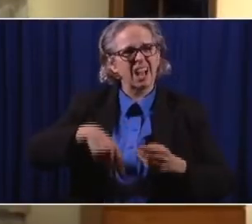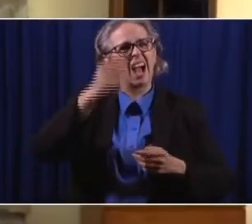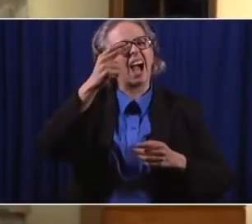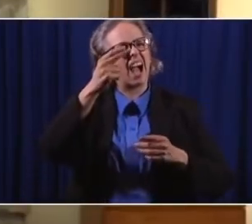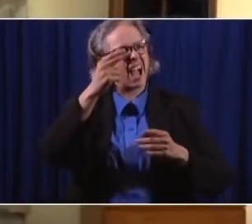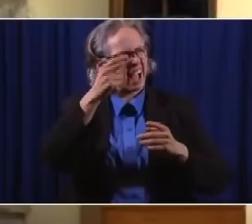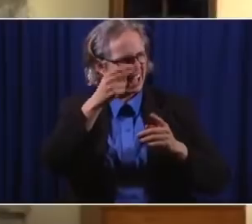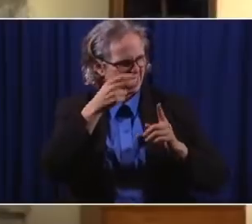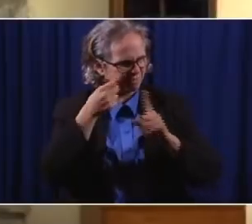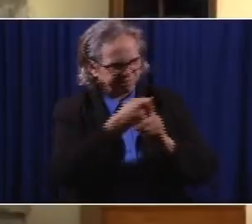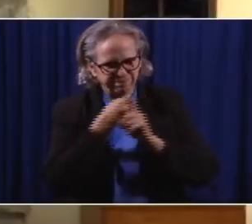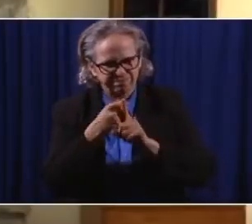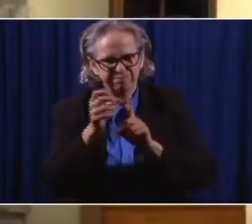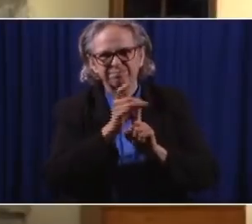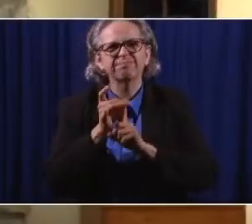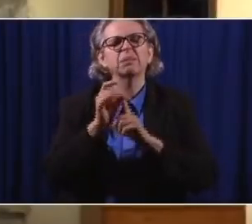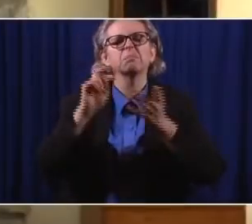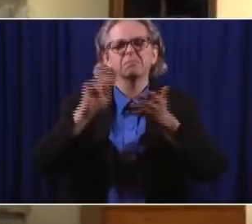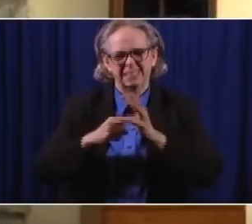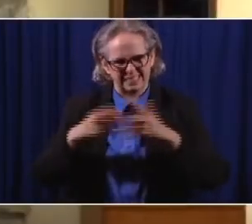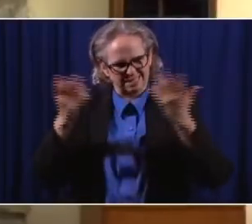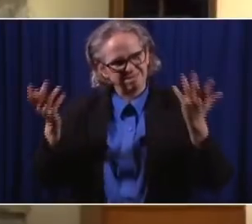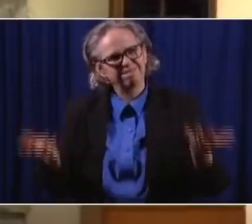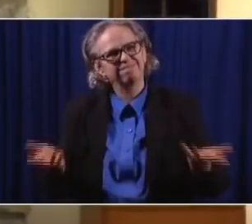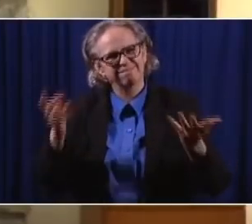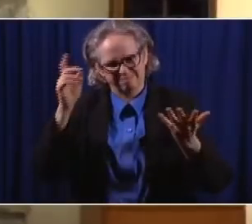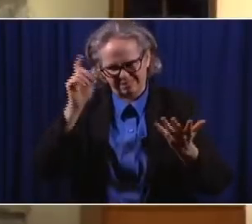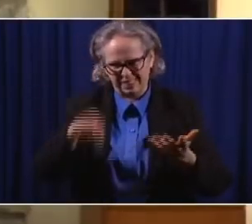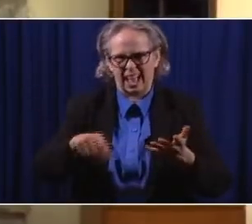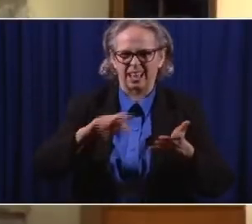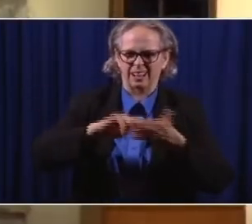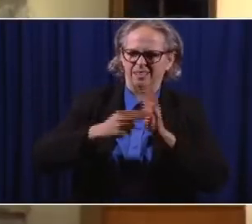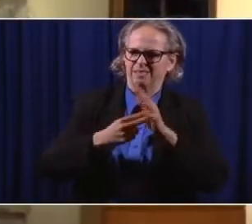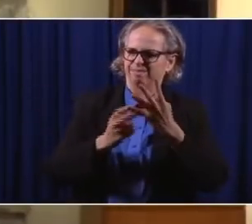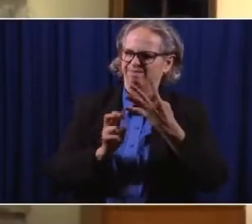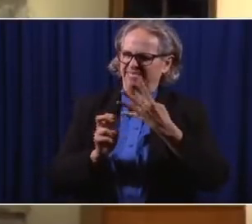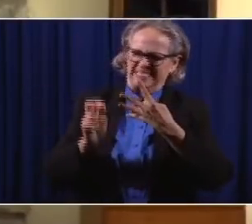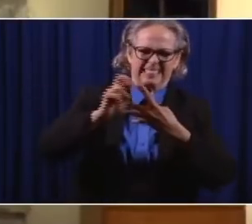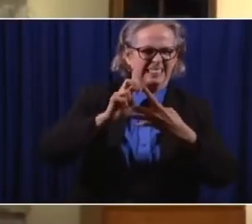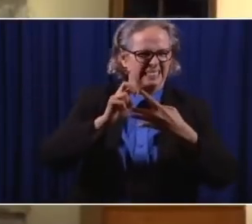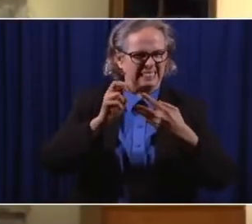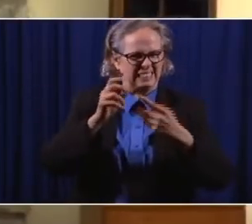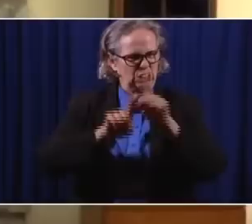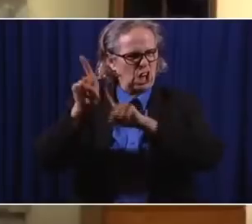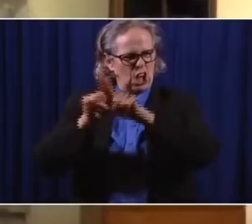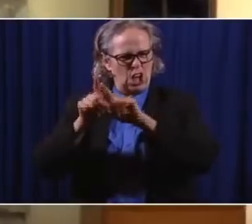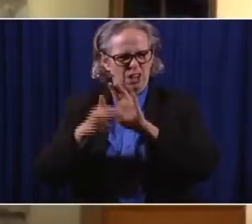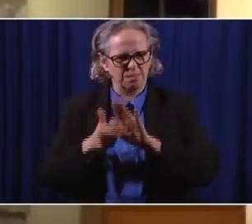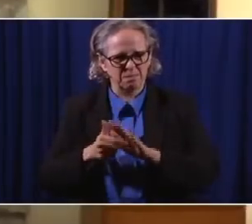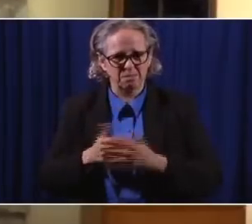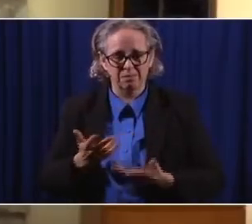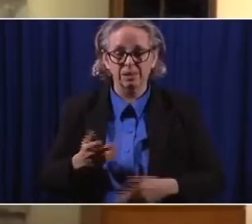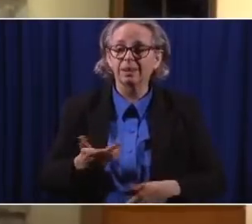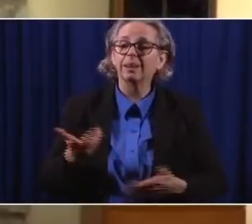cases, outpatient visits, and hospital admissions. Local health department officials report they're seeing double the case